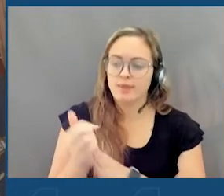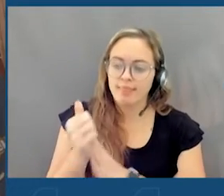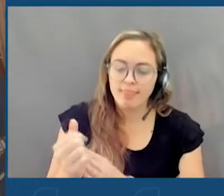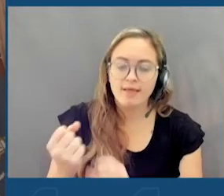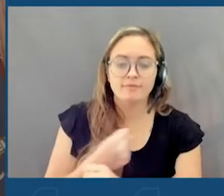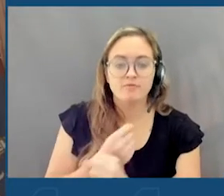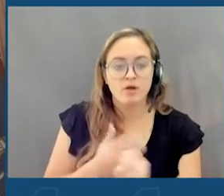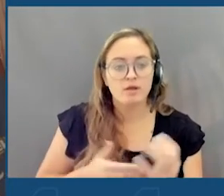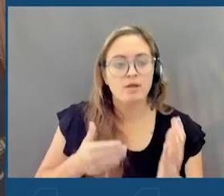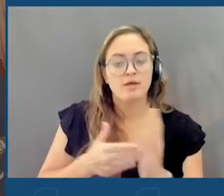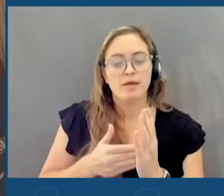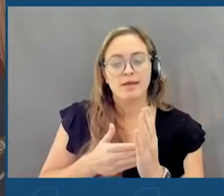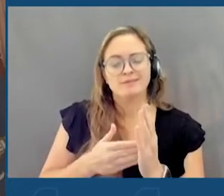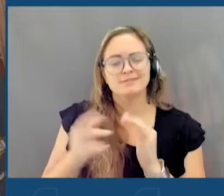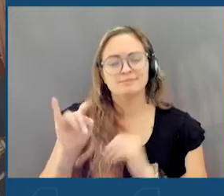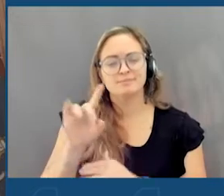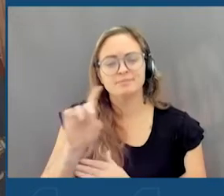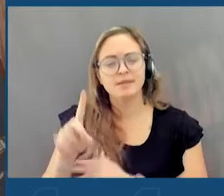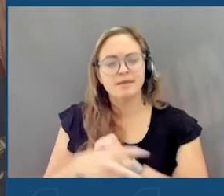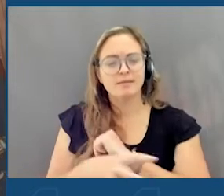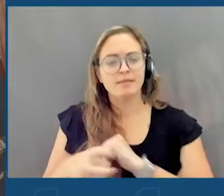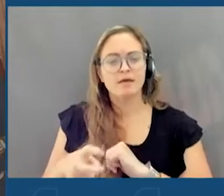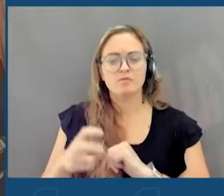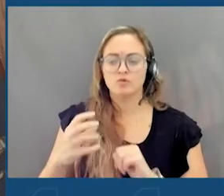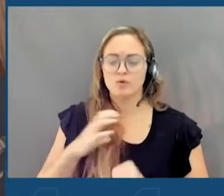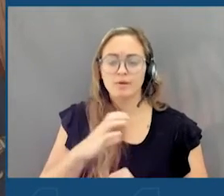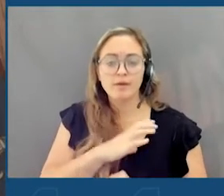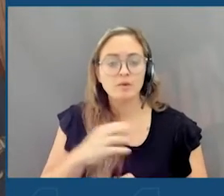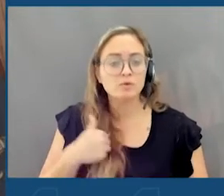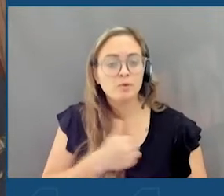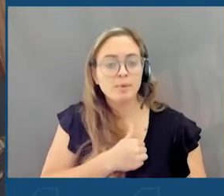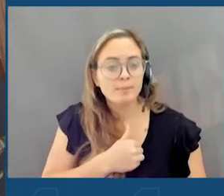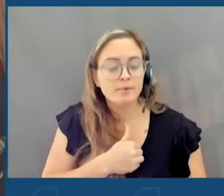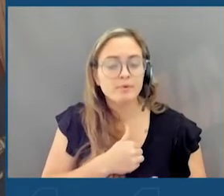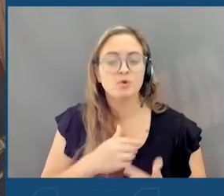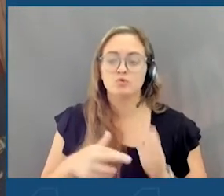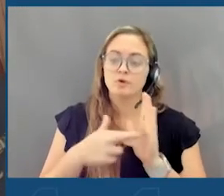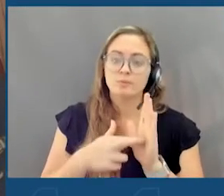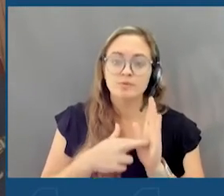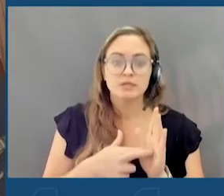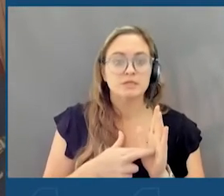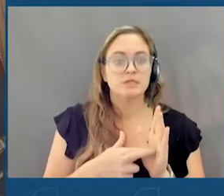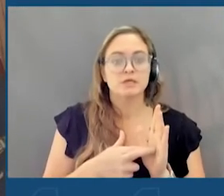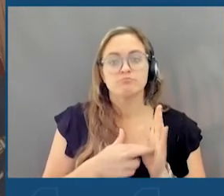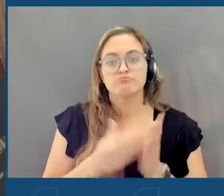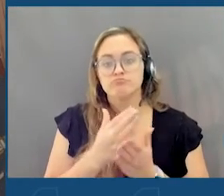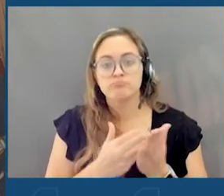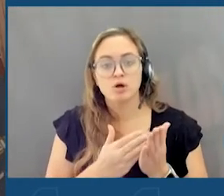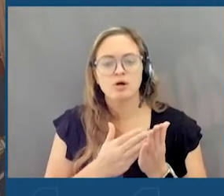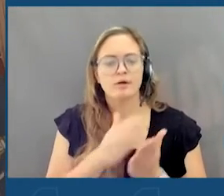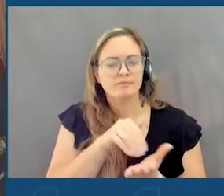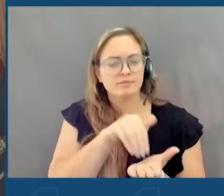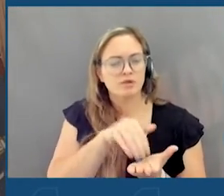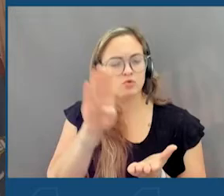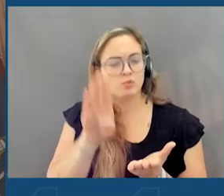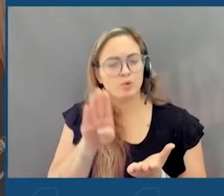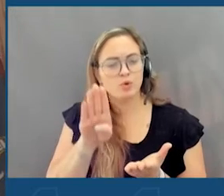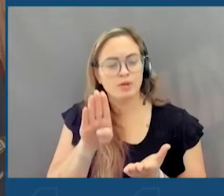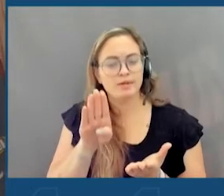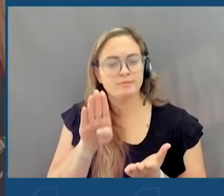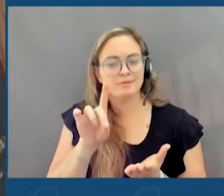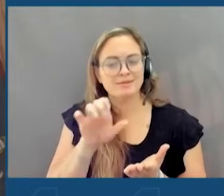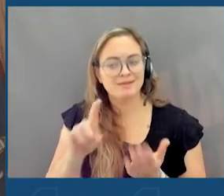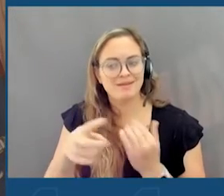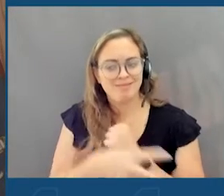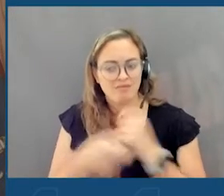deed theft for so many years as a council member representing part of central Brooklyn where deed theft was